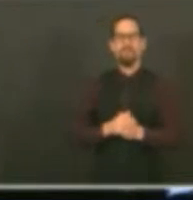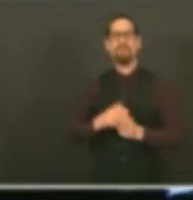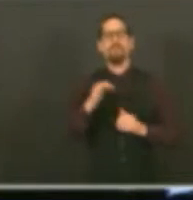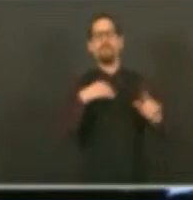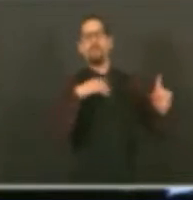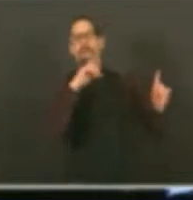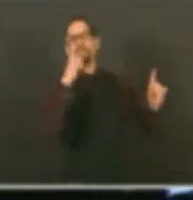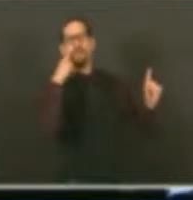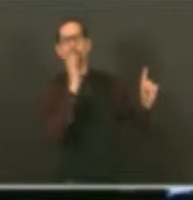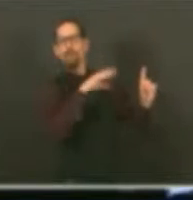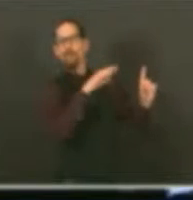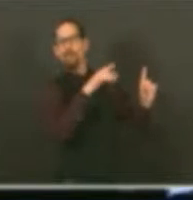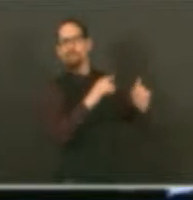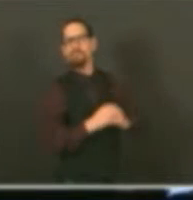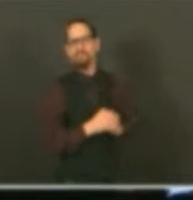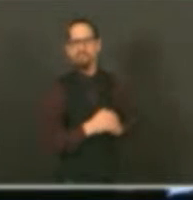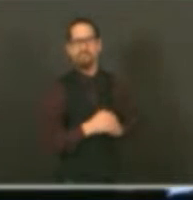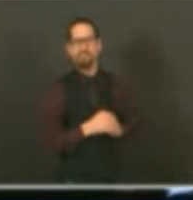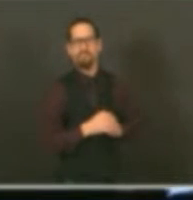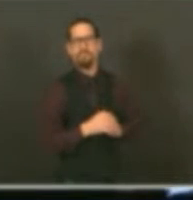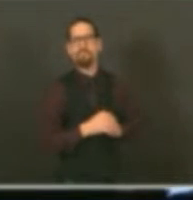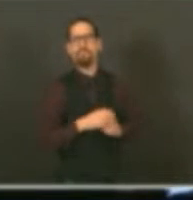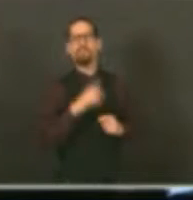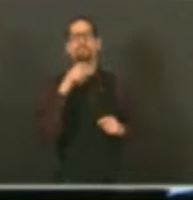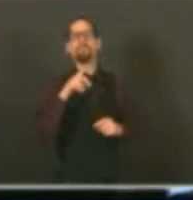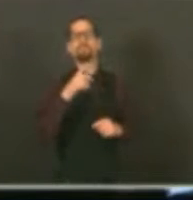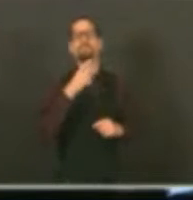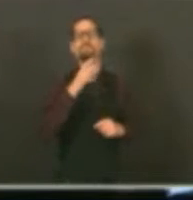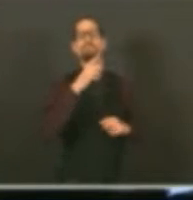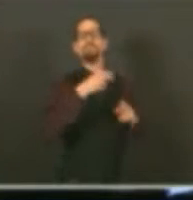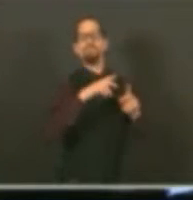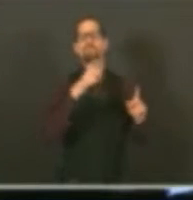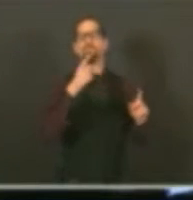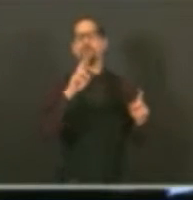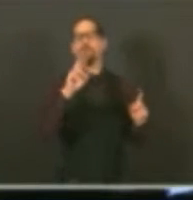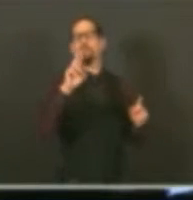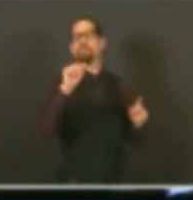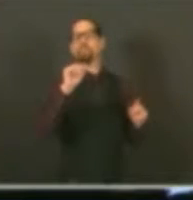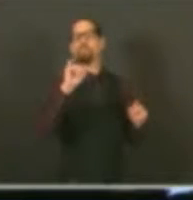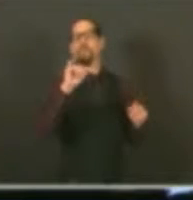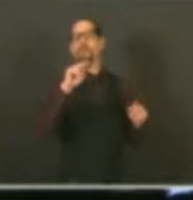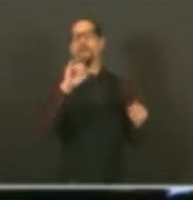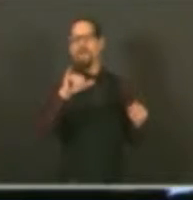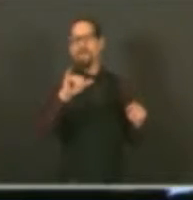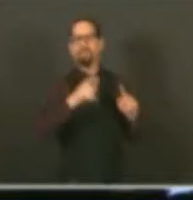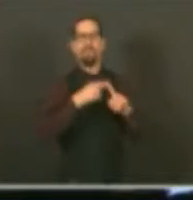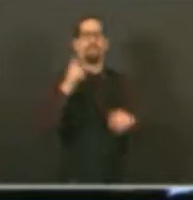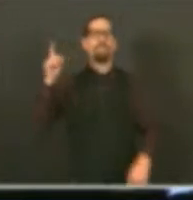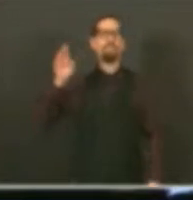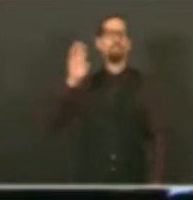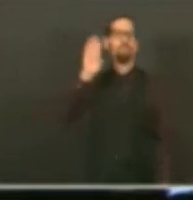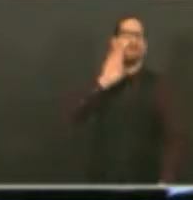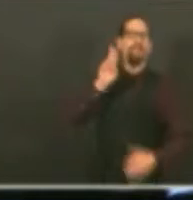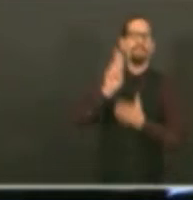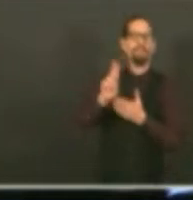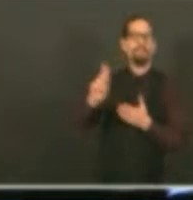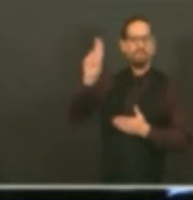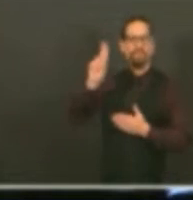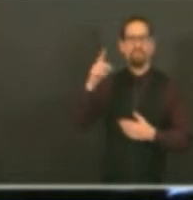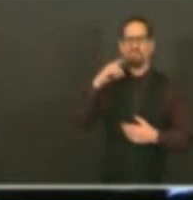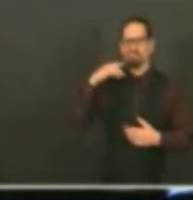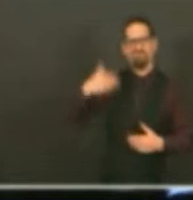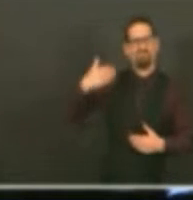right, go ahead. Dr. Megan Rainey, Brown University, she's on CNN quite a bit. She basically laid out all these different scenarios,